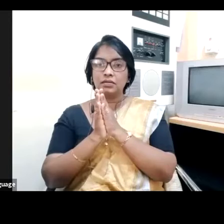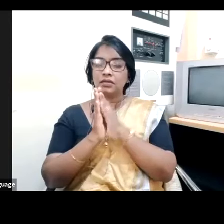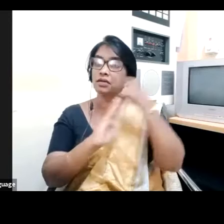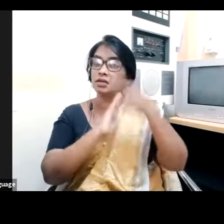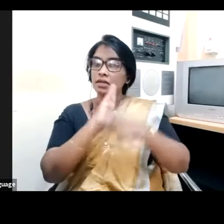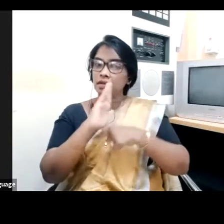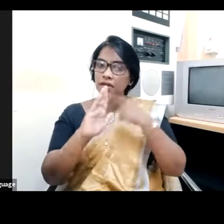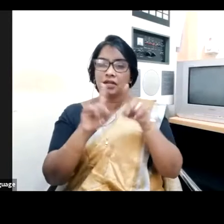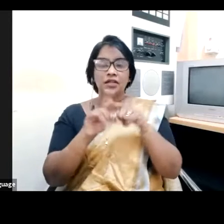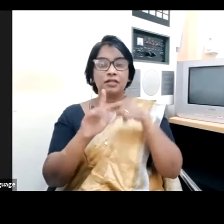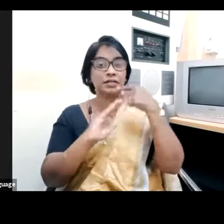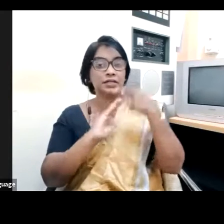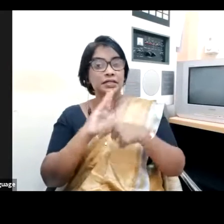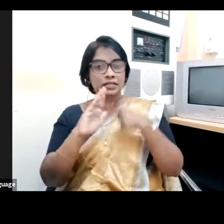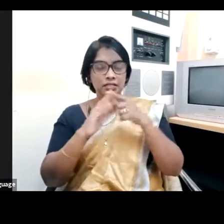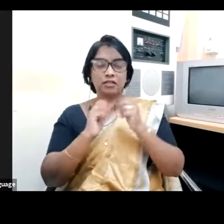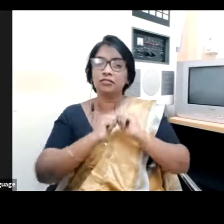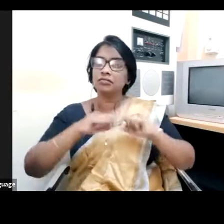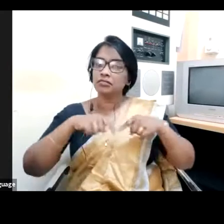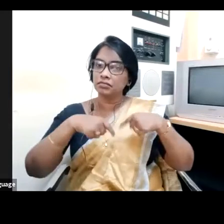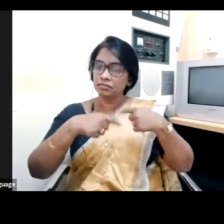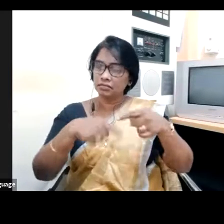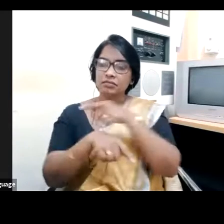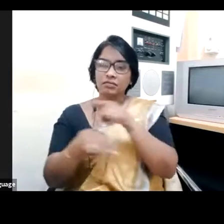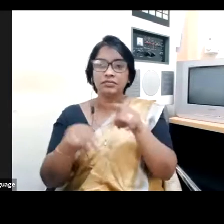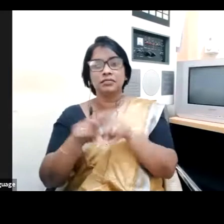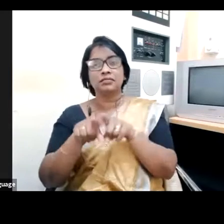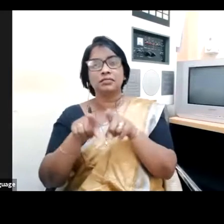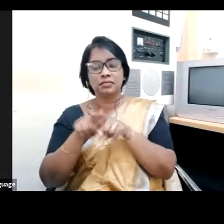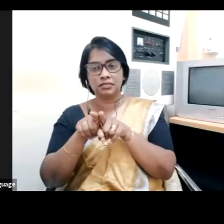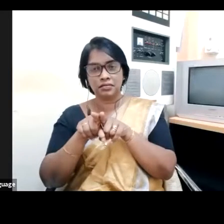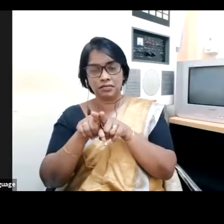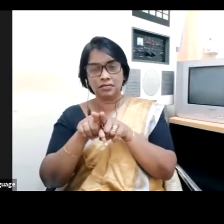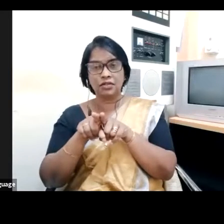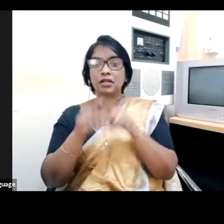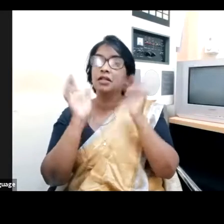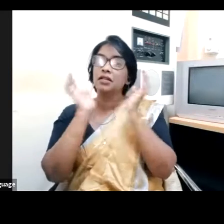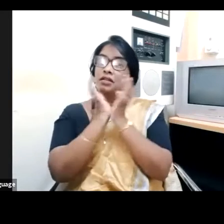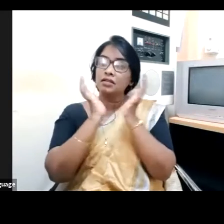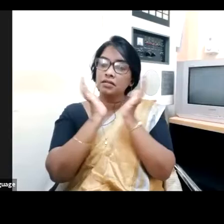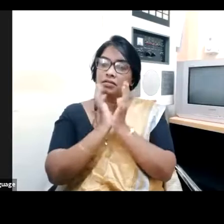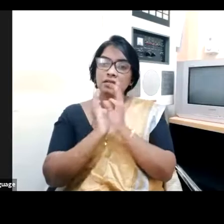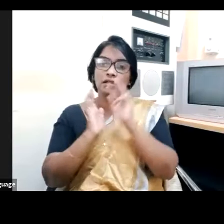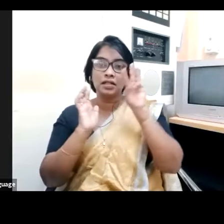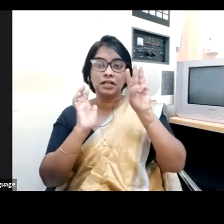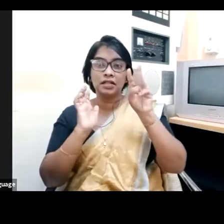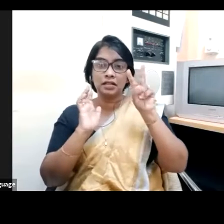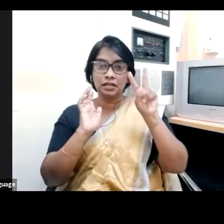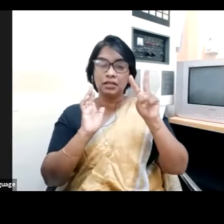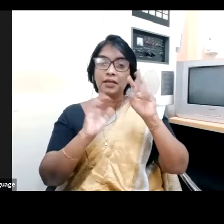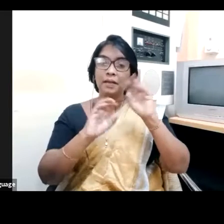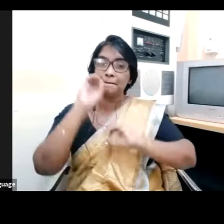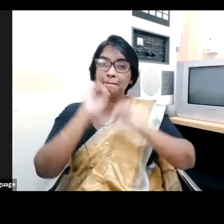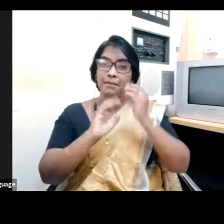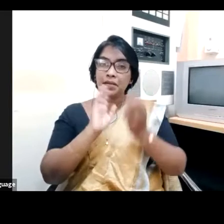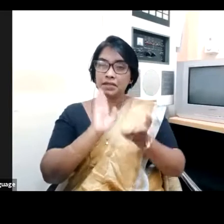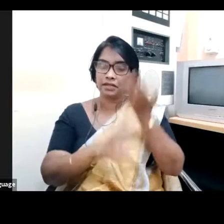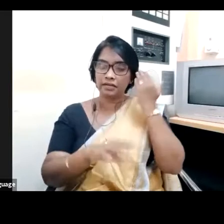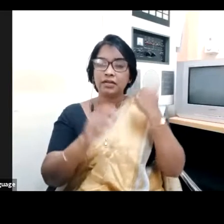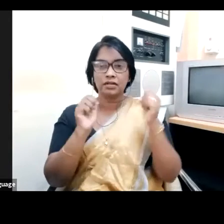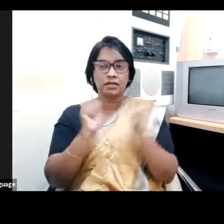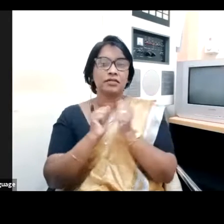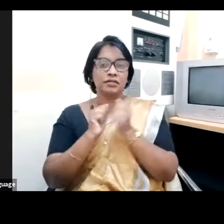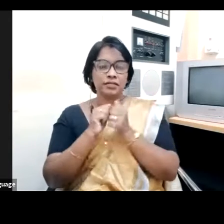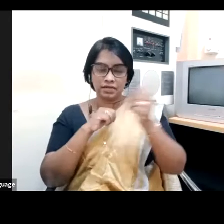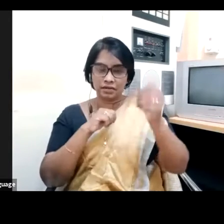32% forest cover. There are investment programs. The private forest department is keen to get the private sector